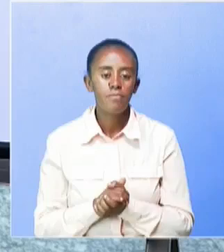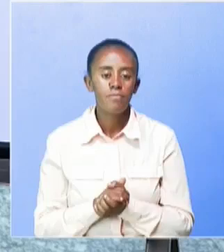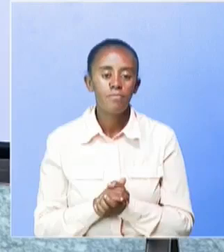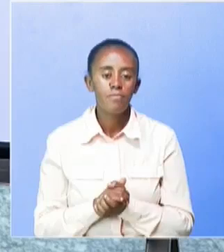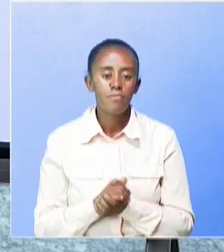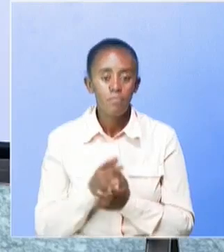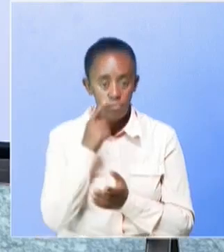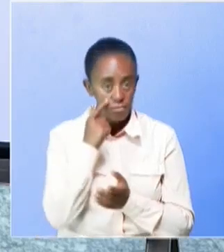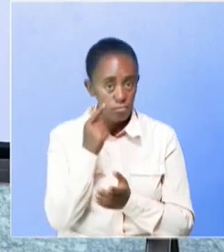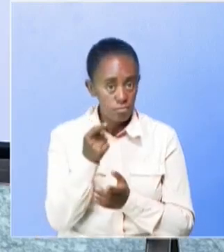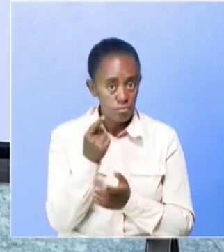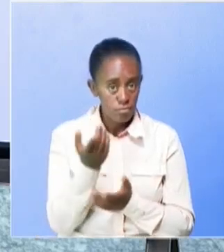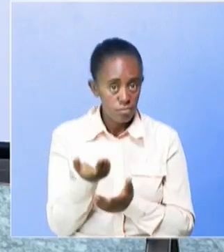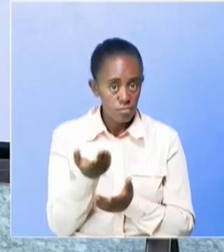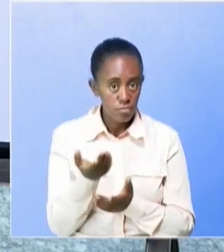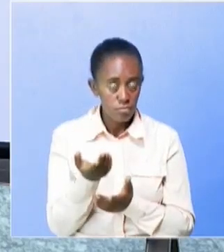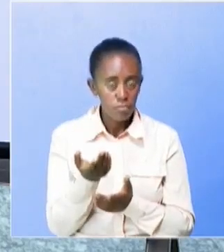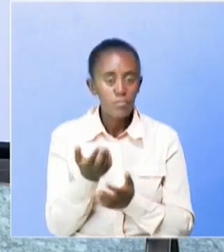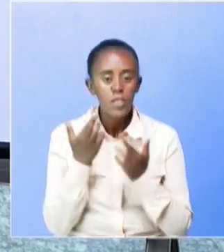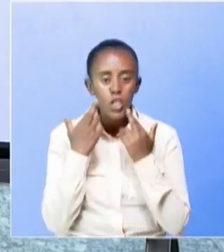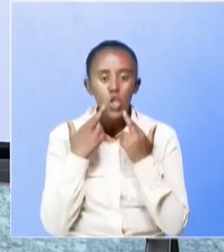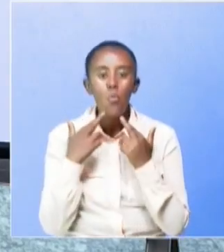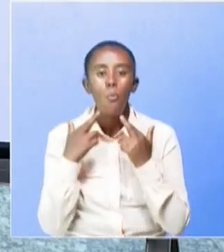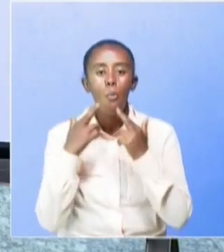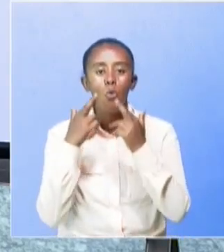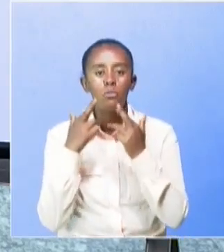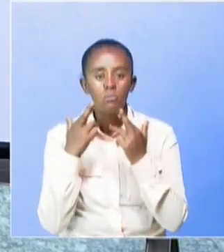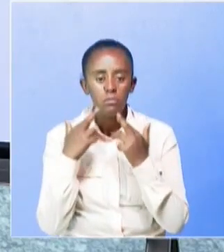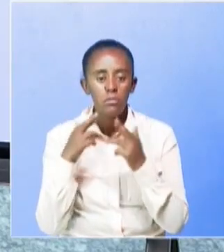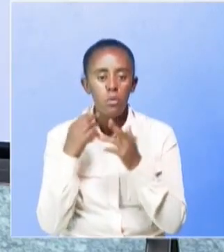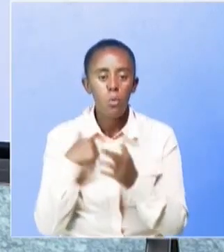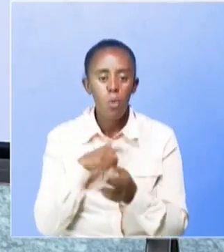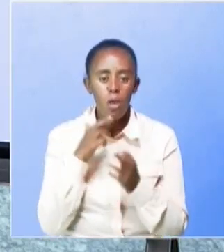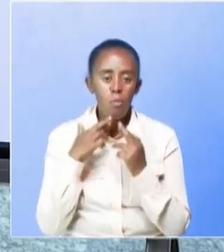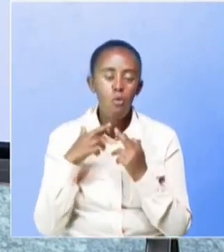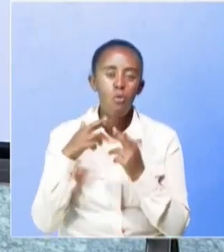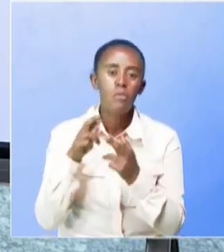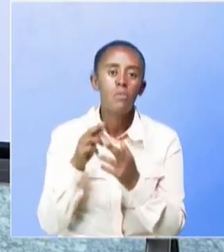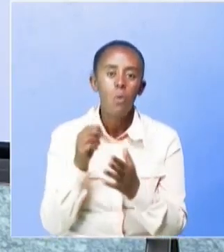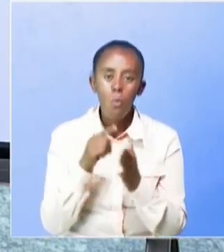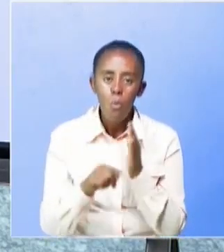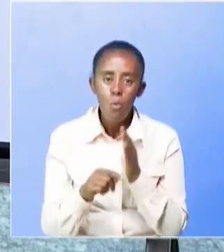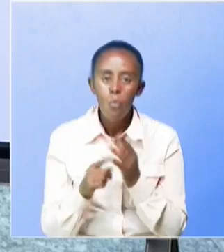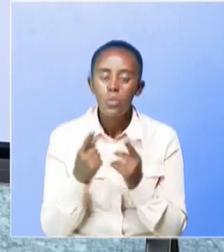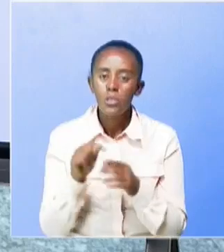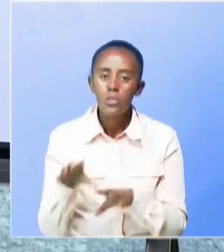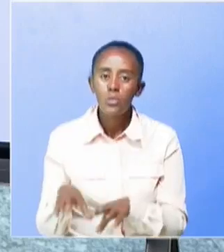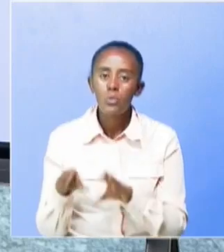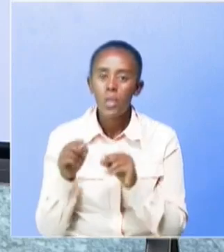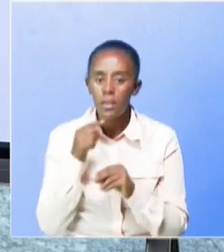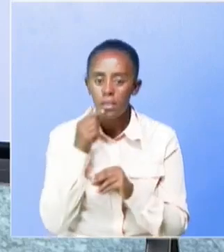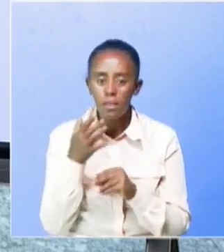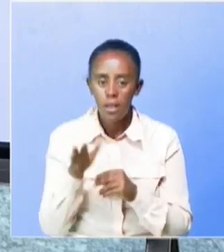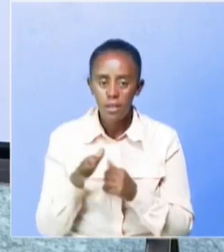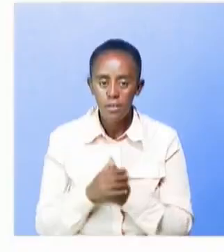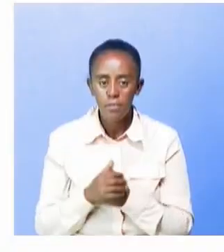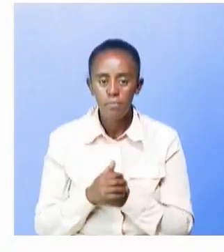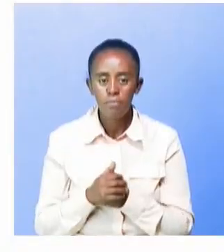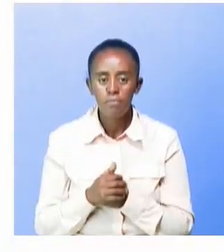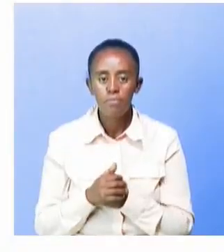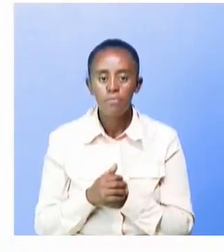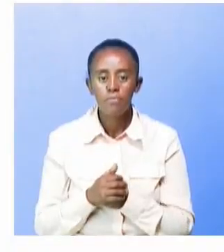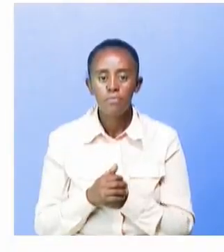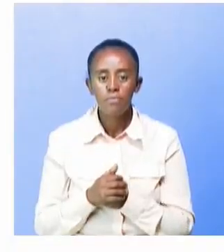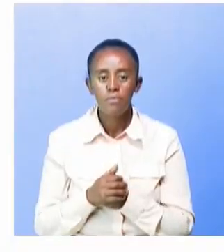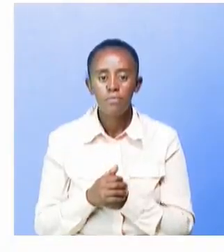If you see here, it is reporting. We are reporting what the student said.